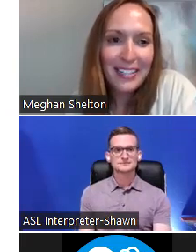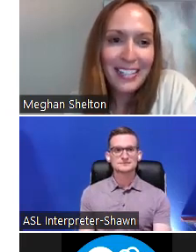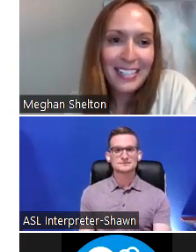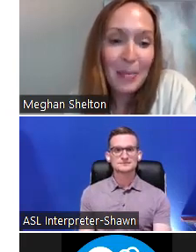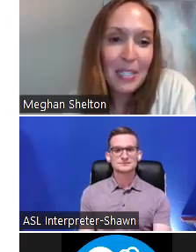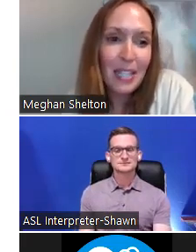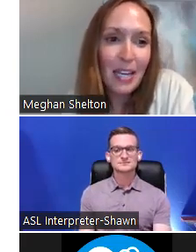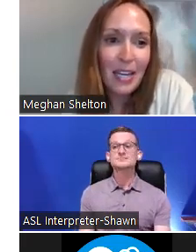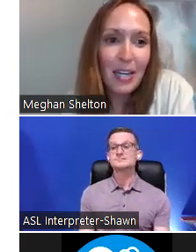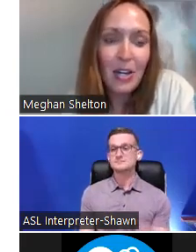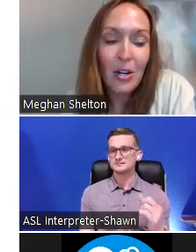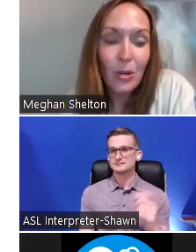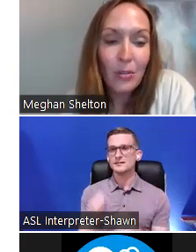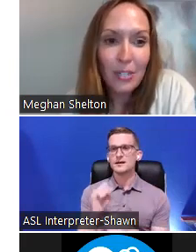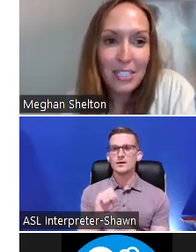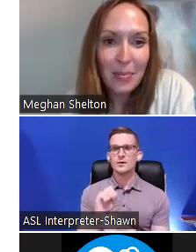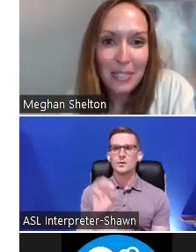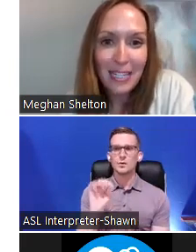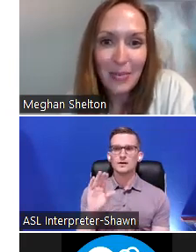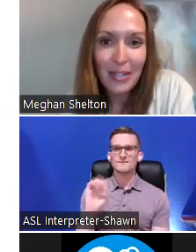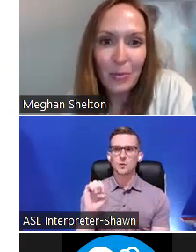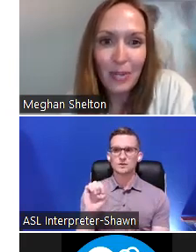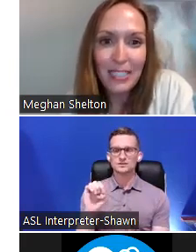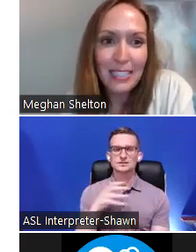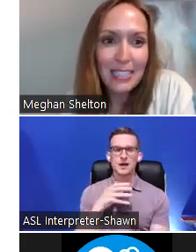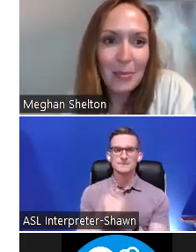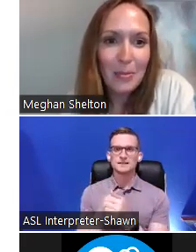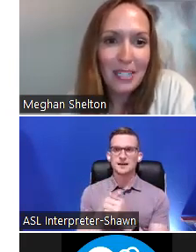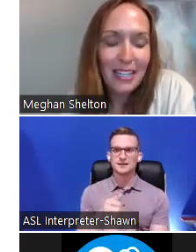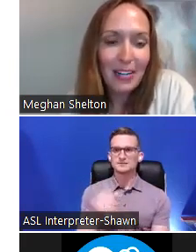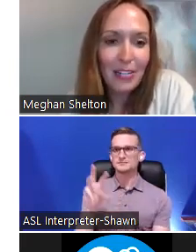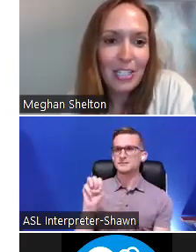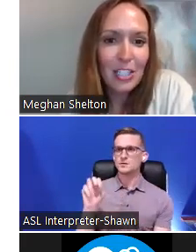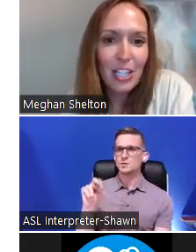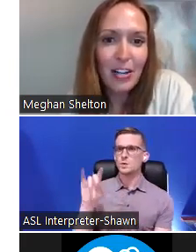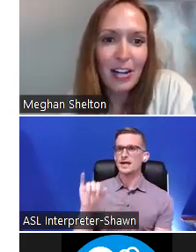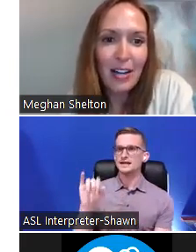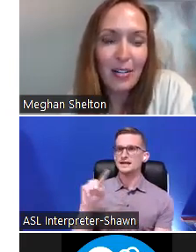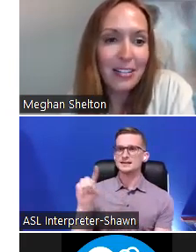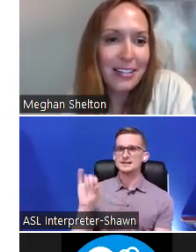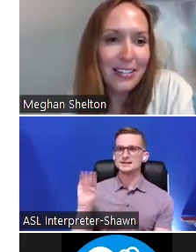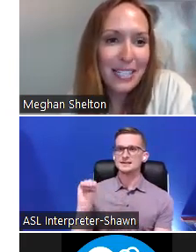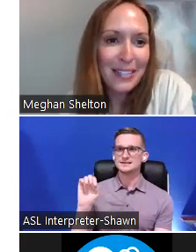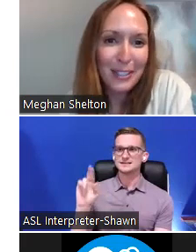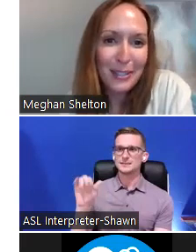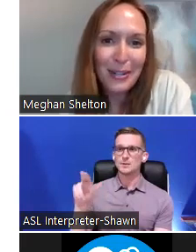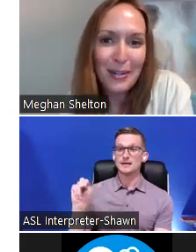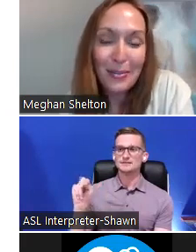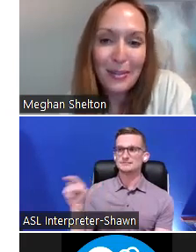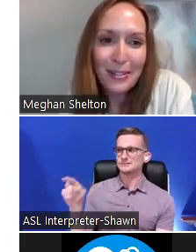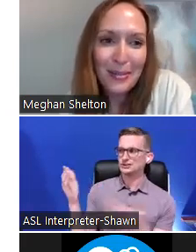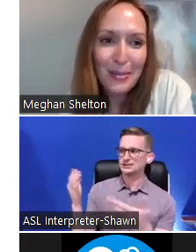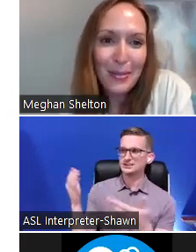Okay, next up is a workforce update. We have Wendy Zimmerman here to share out an update for you